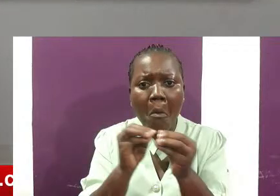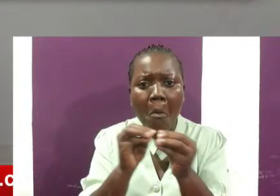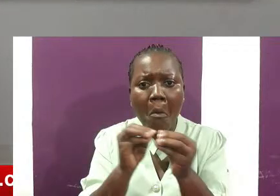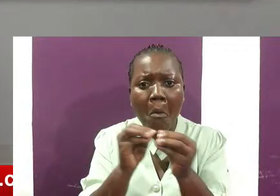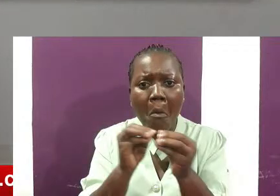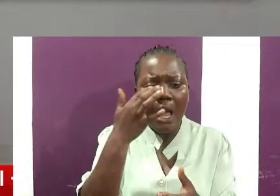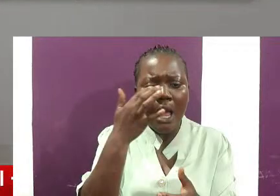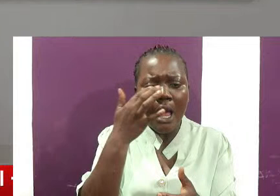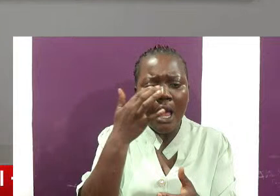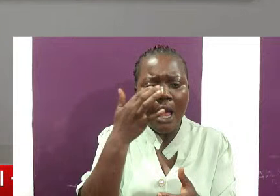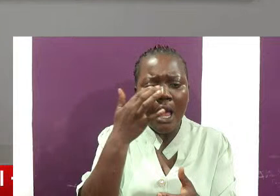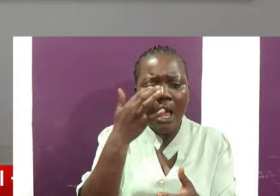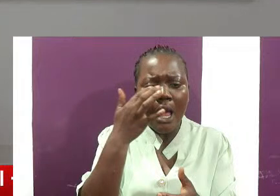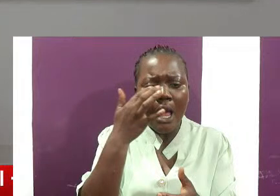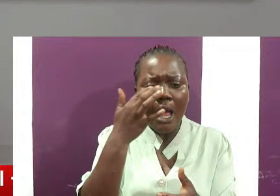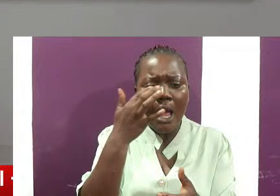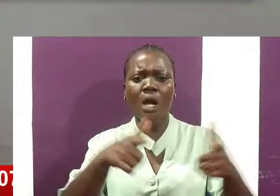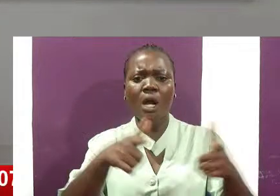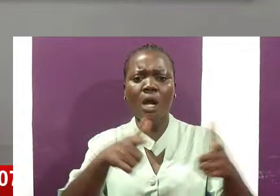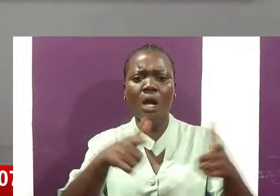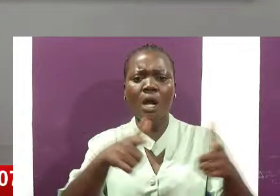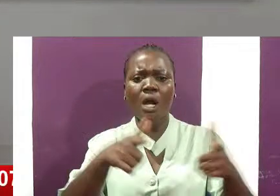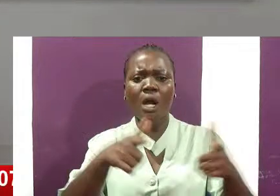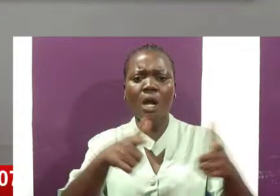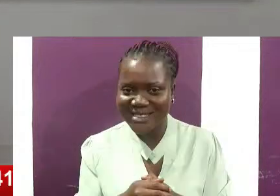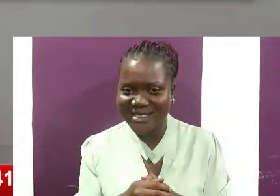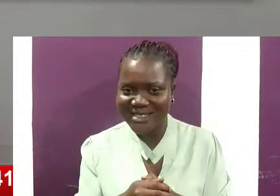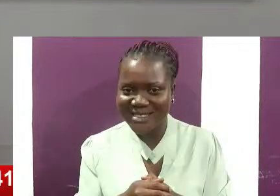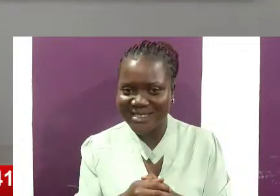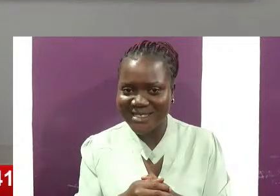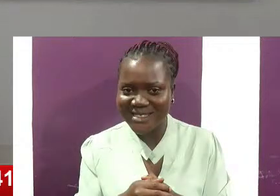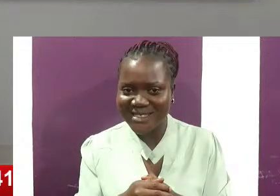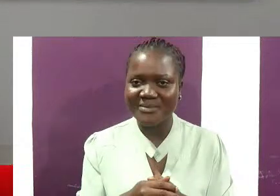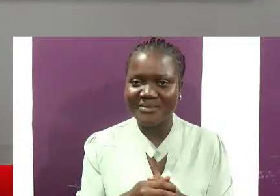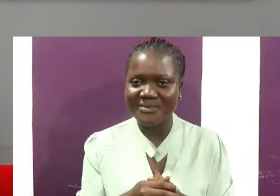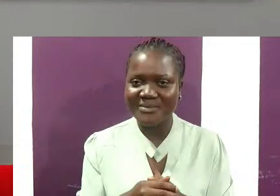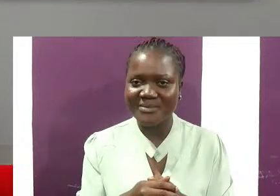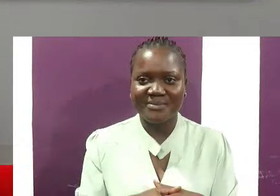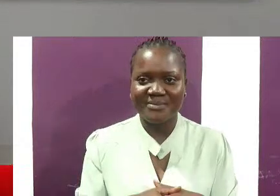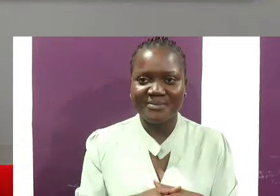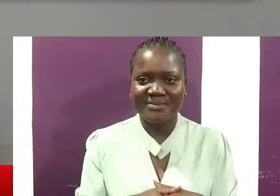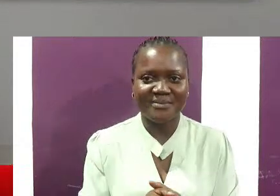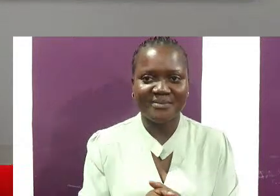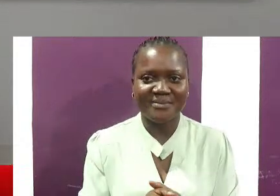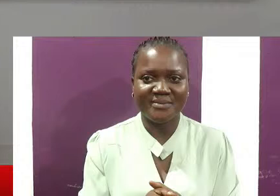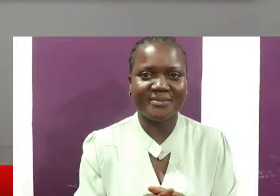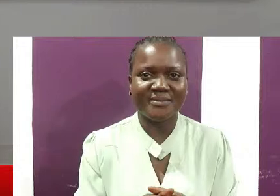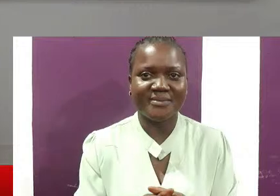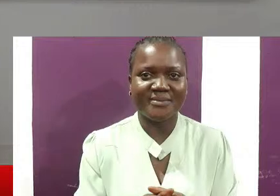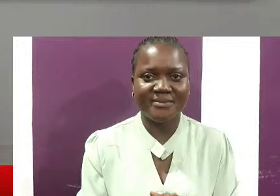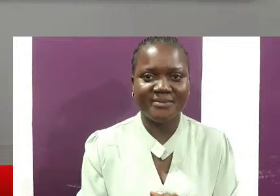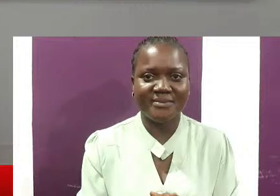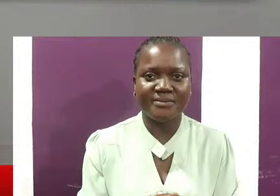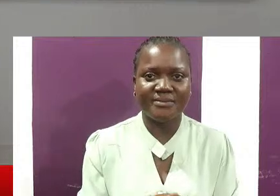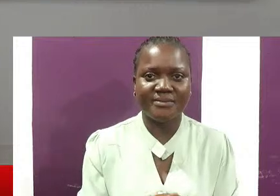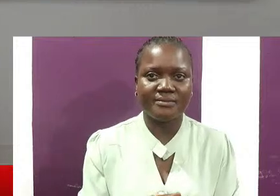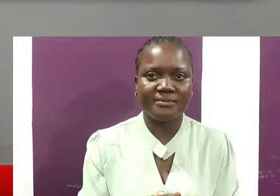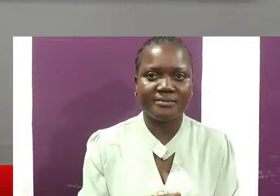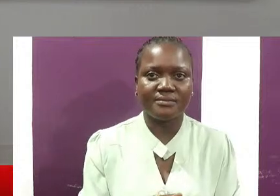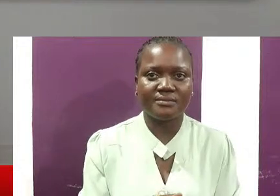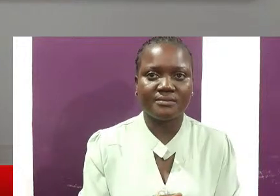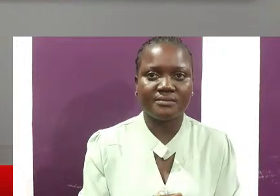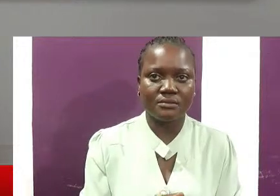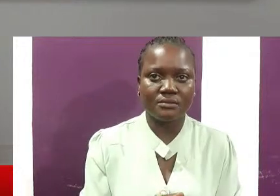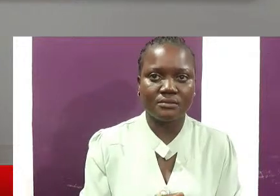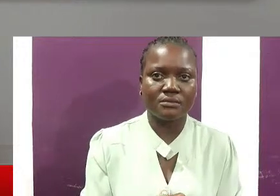men possessed, the disciples of Christ pleaded and implored for them to follow Jesus and